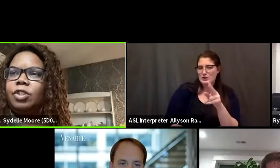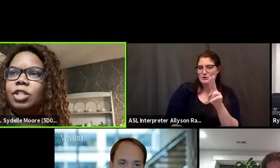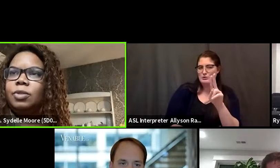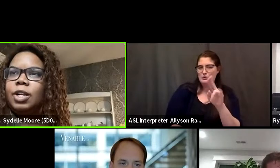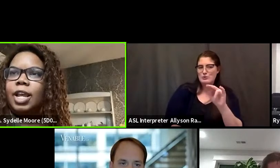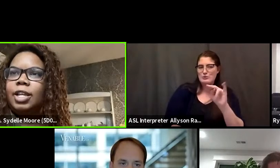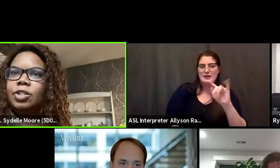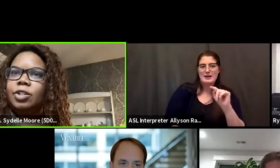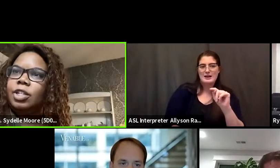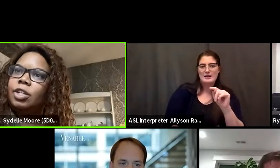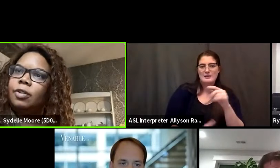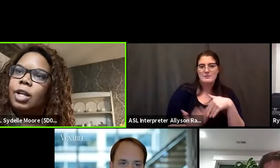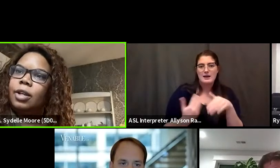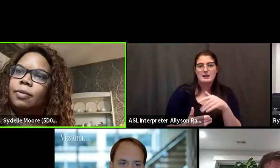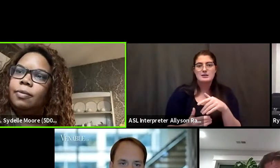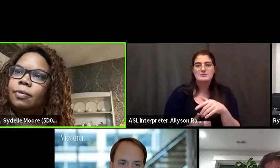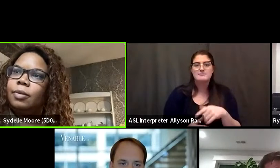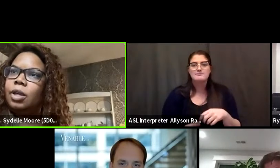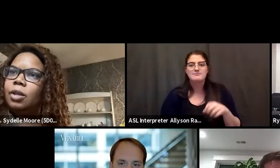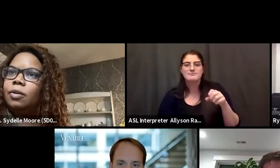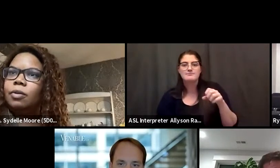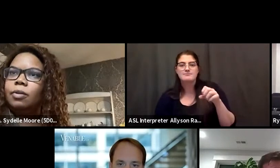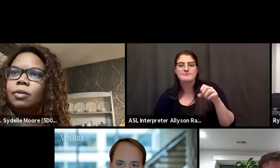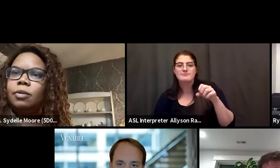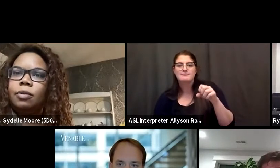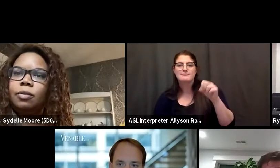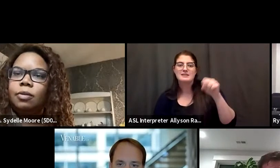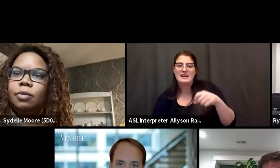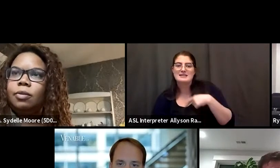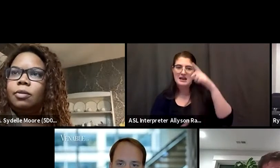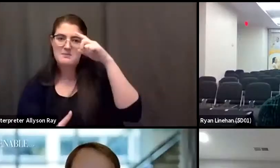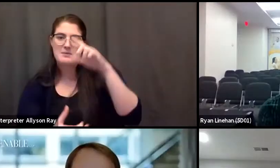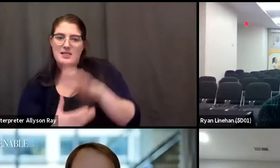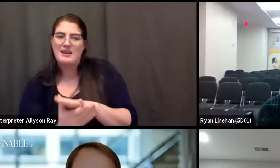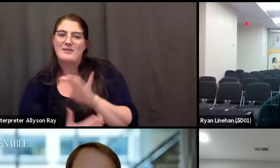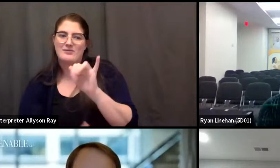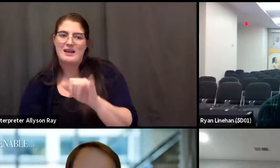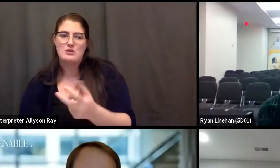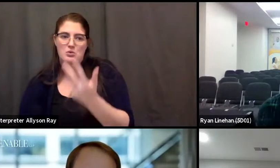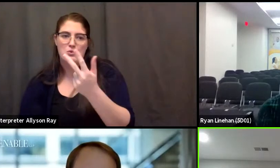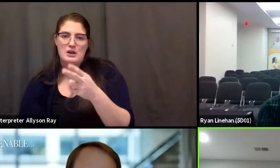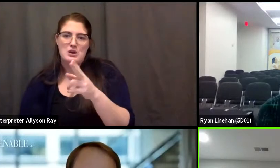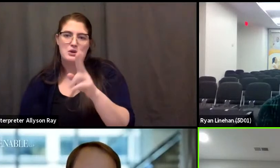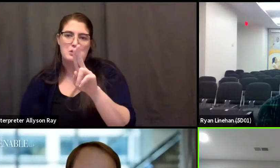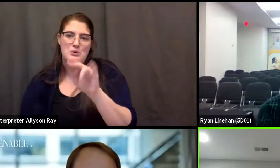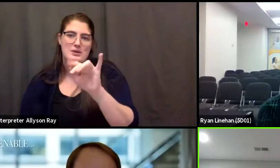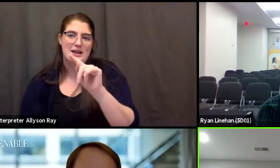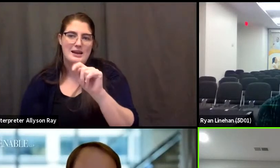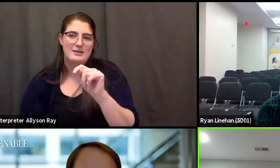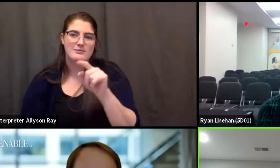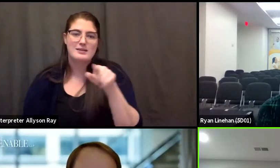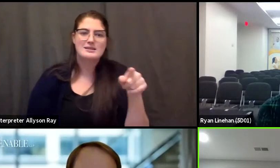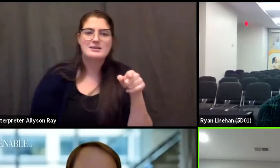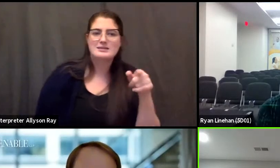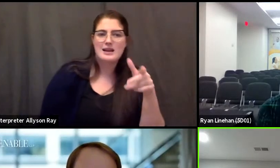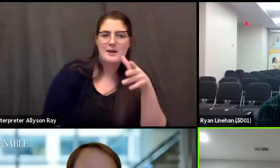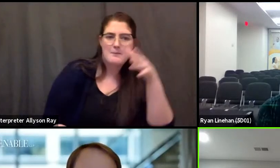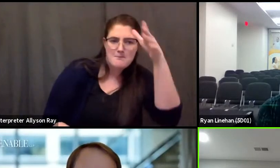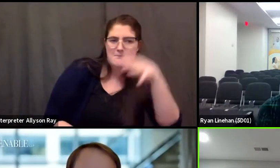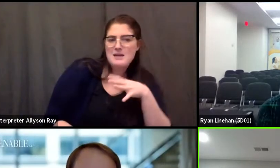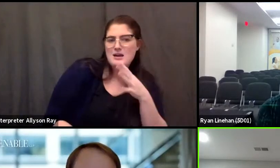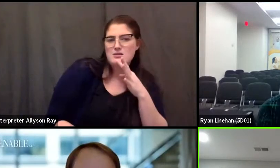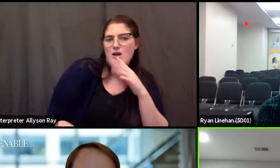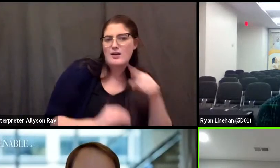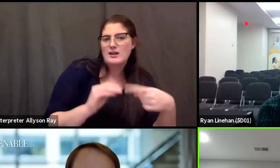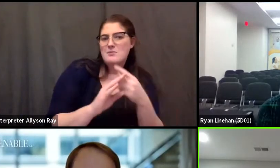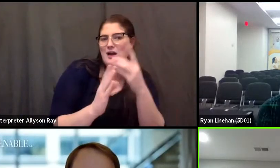Kevin, if you just want to I answer. believe it is a 3-unit mix. And is he referring to the design, preferring